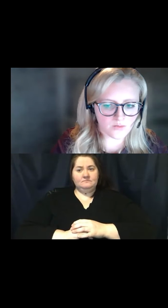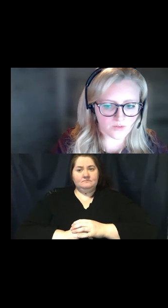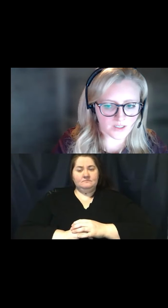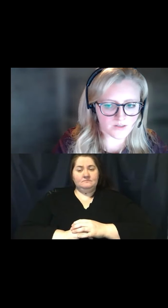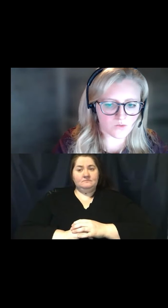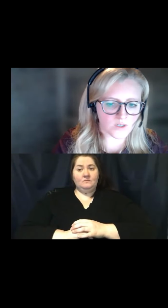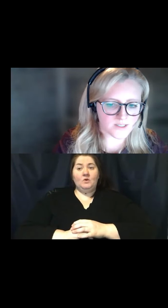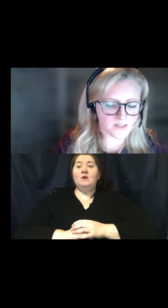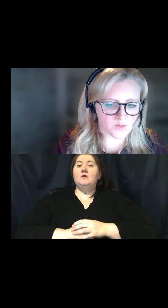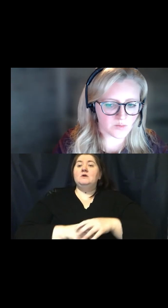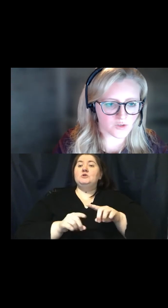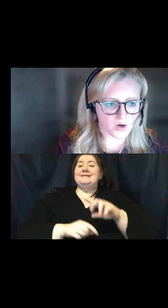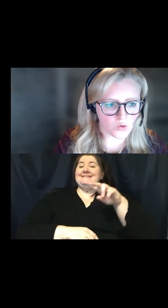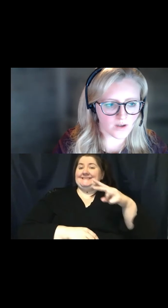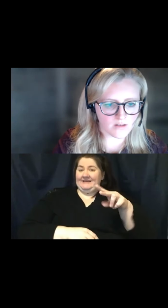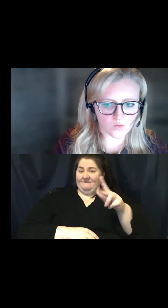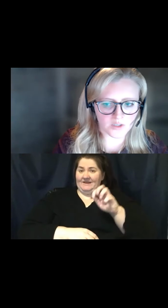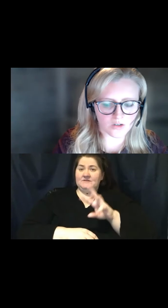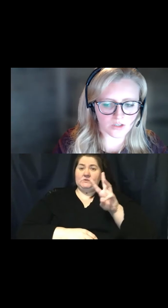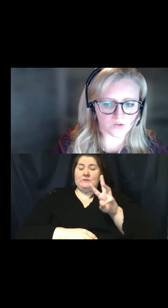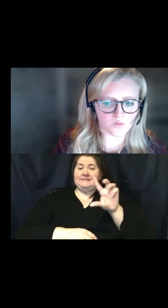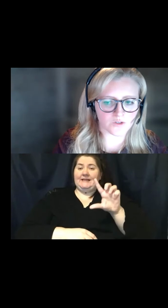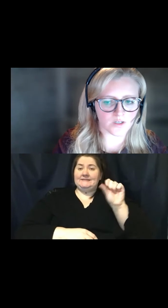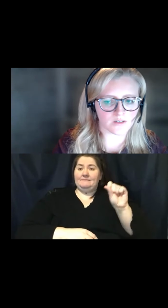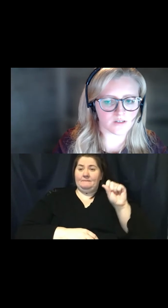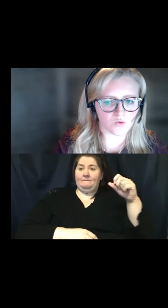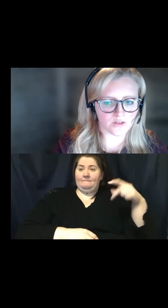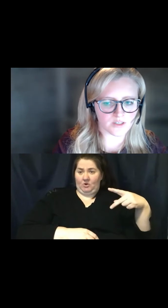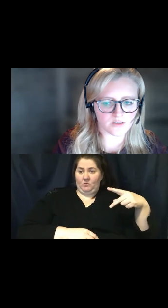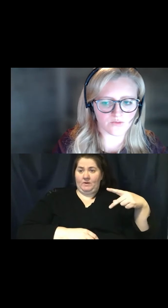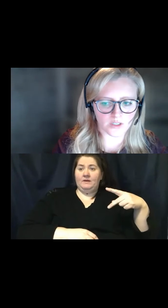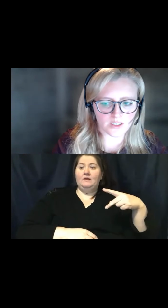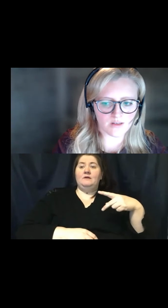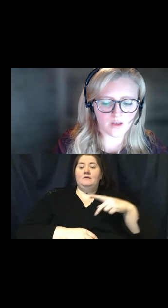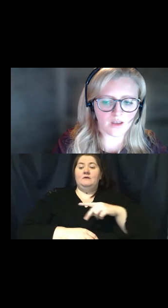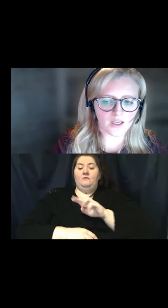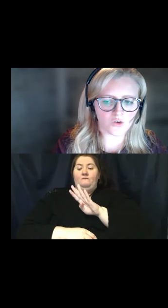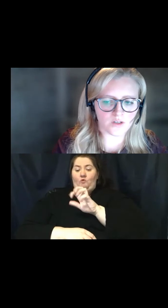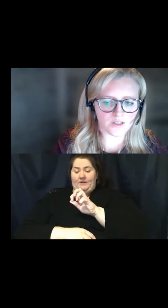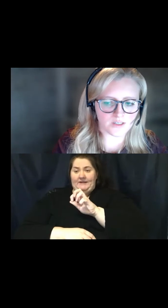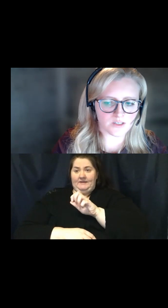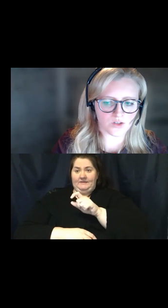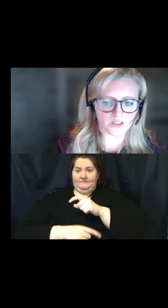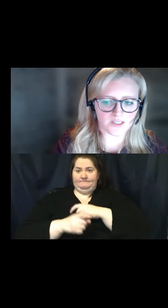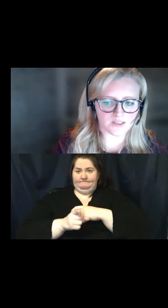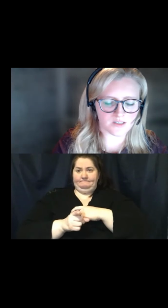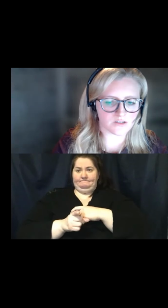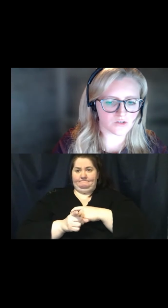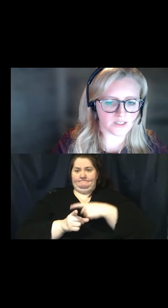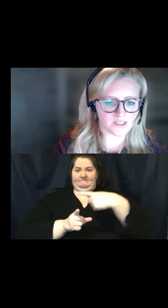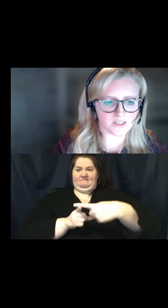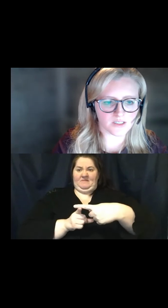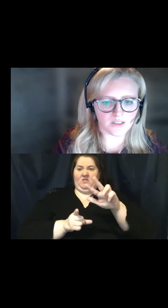During the second phase, Westlake Sammamish Parkway will be closed between Northeast 40th and Northeast